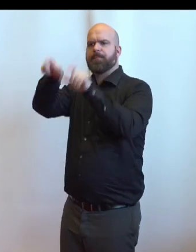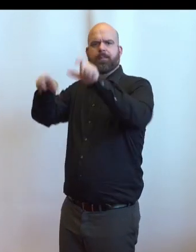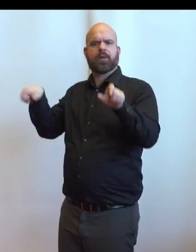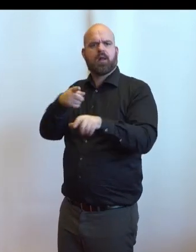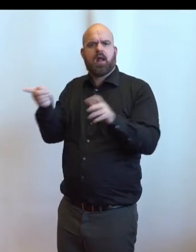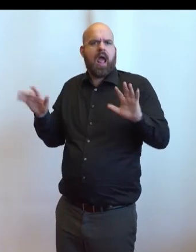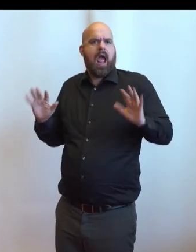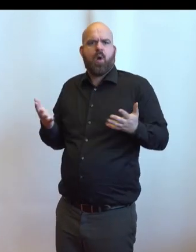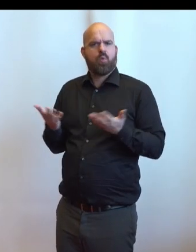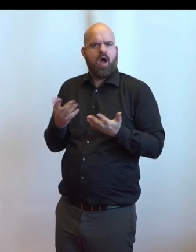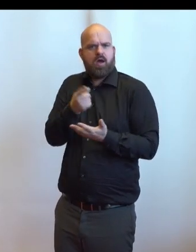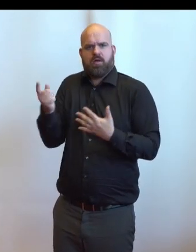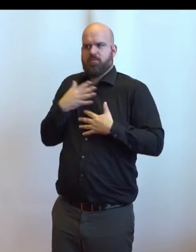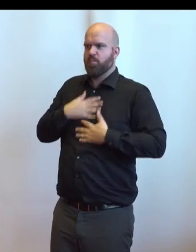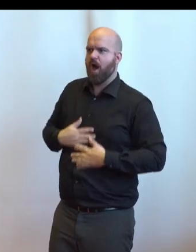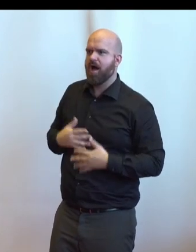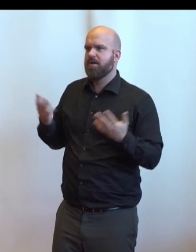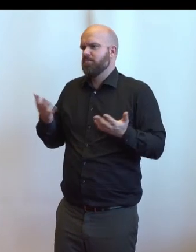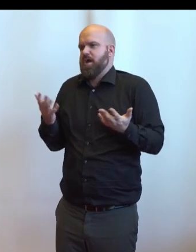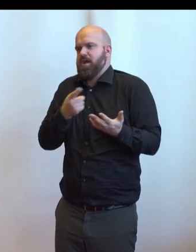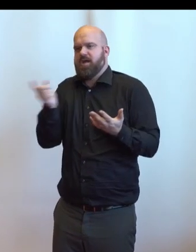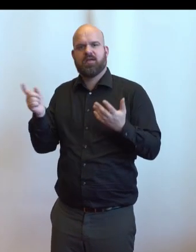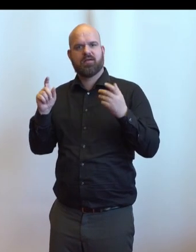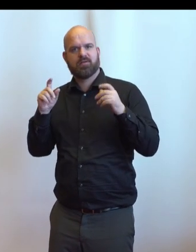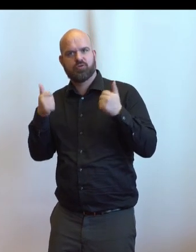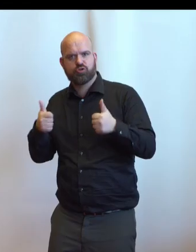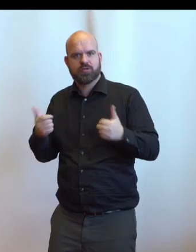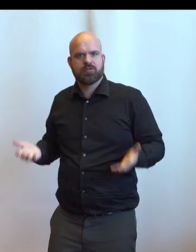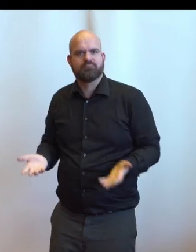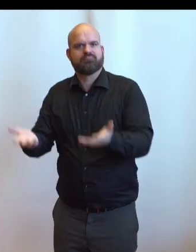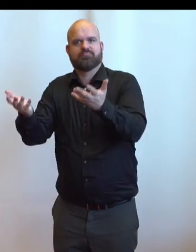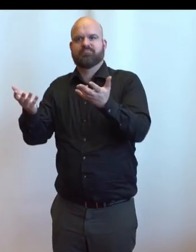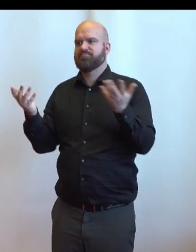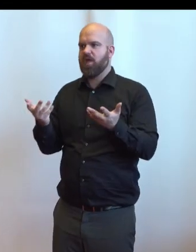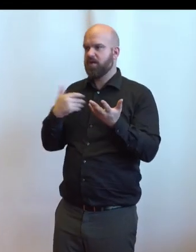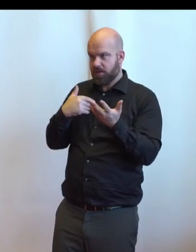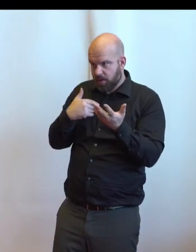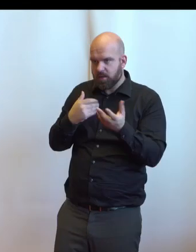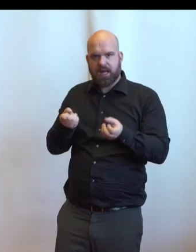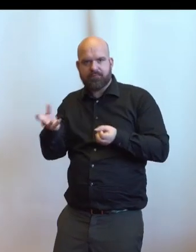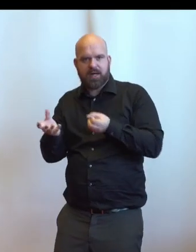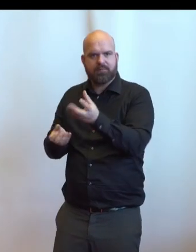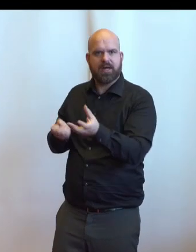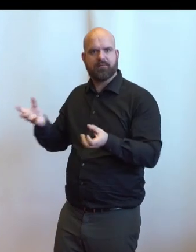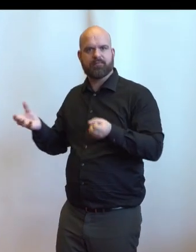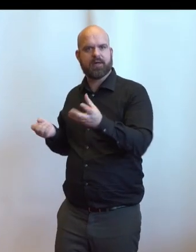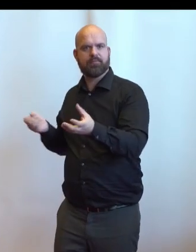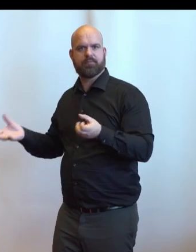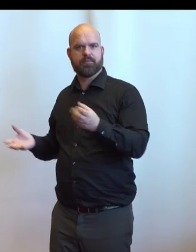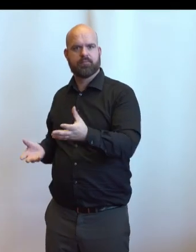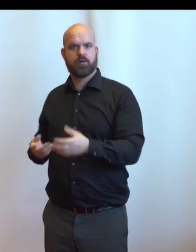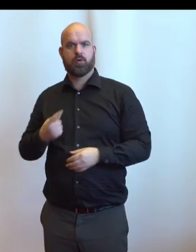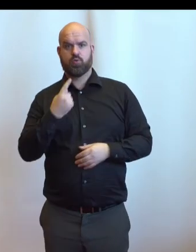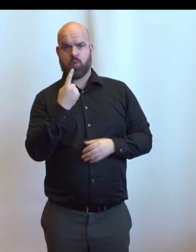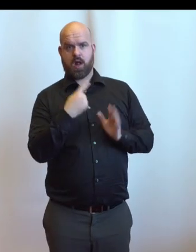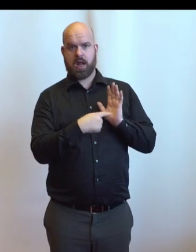accessible. And one example that I would like to highlight today is mobile. More and more applications that we sell to our